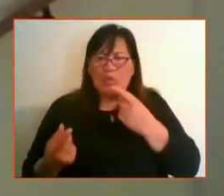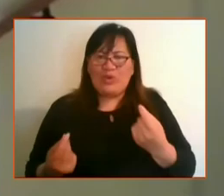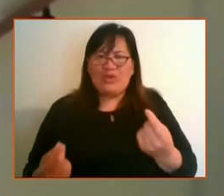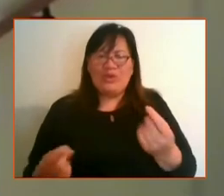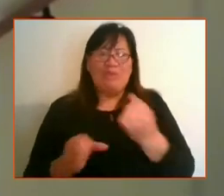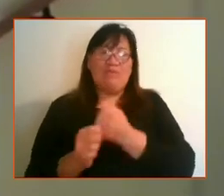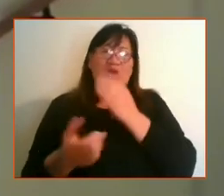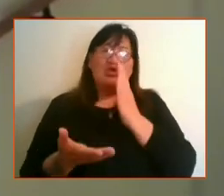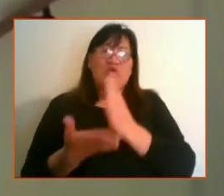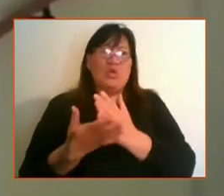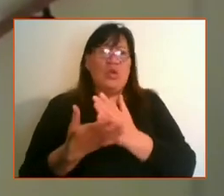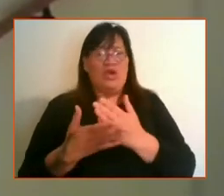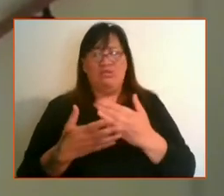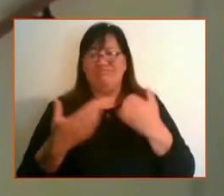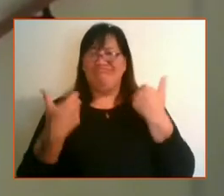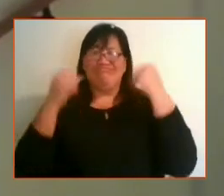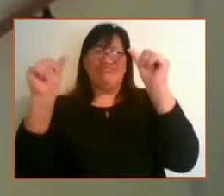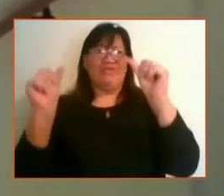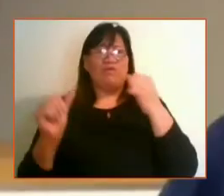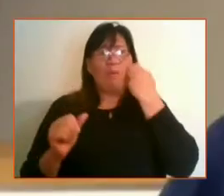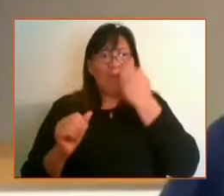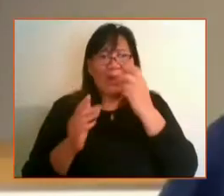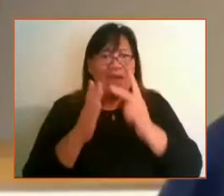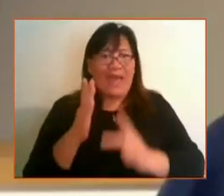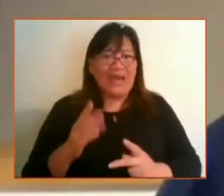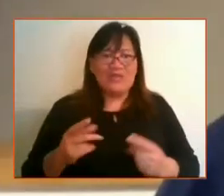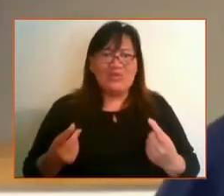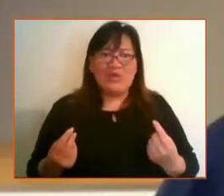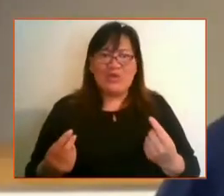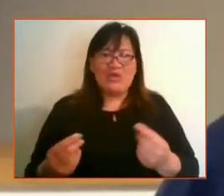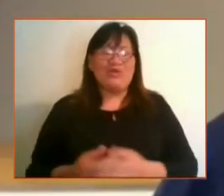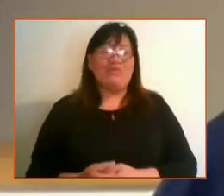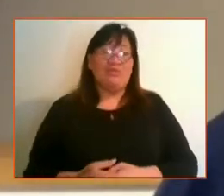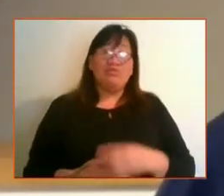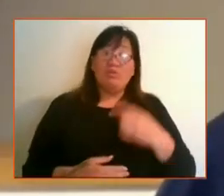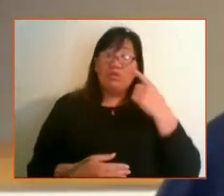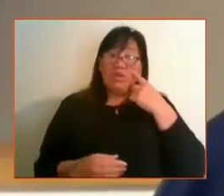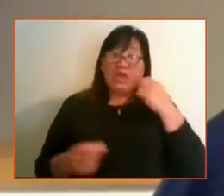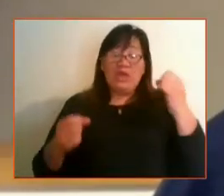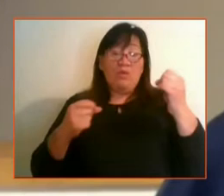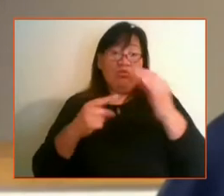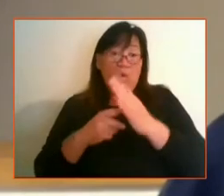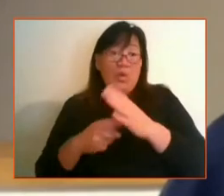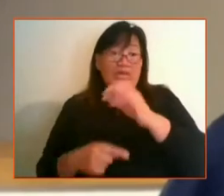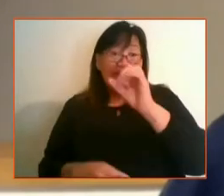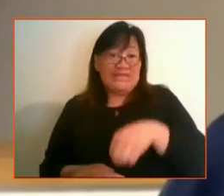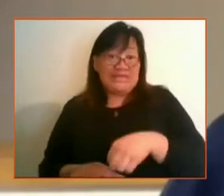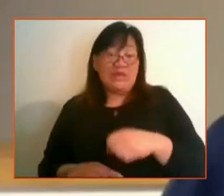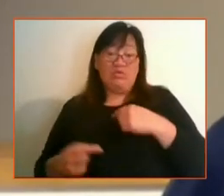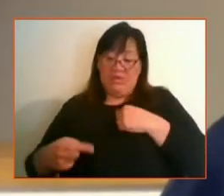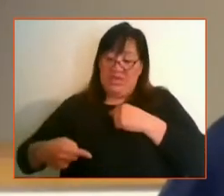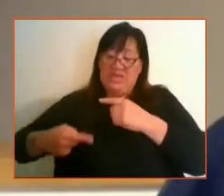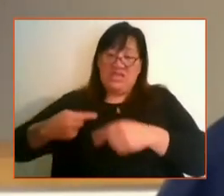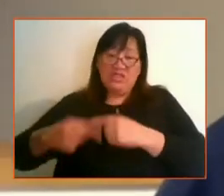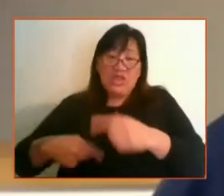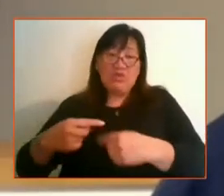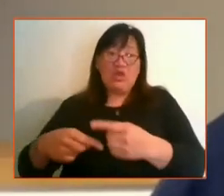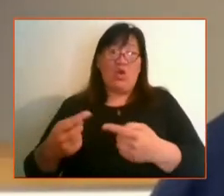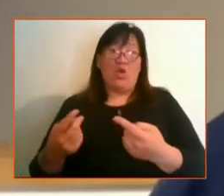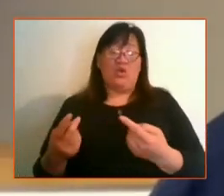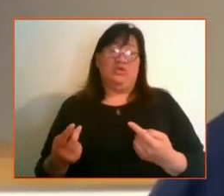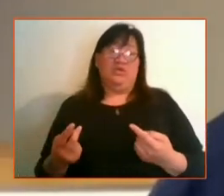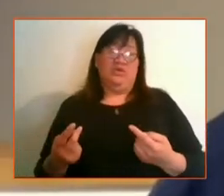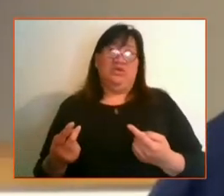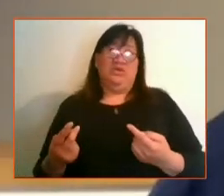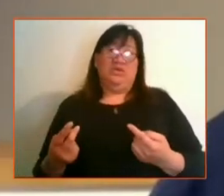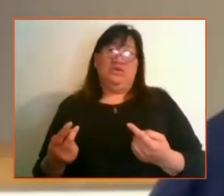the health of Toi Māori? Well, I think it's incredibly important that we continue to put it